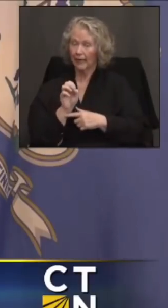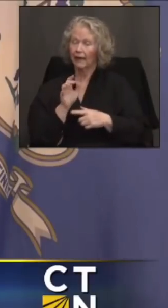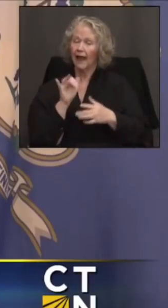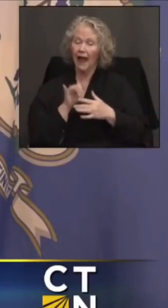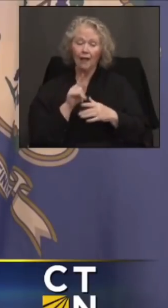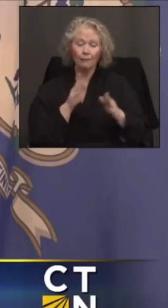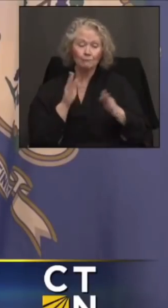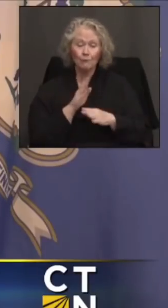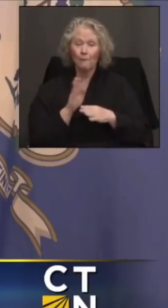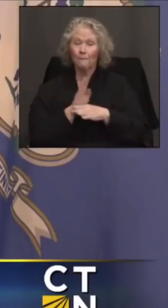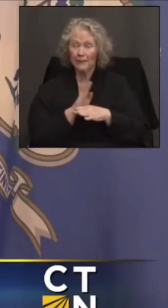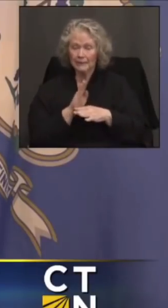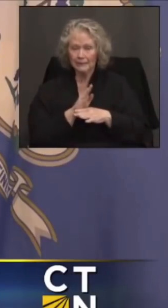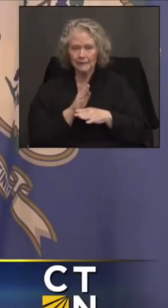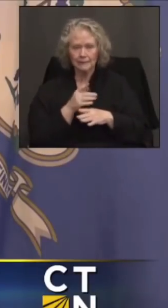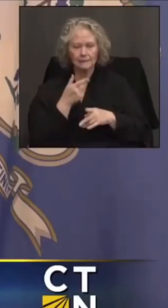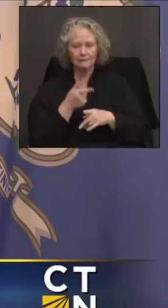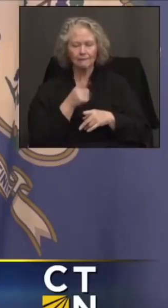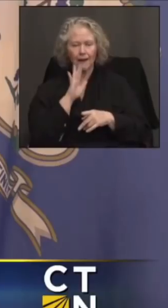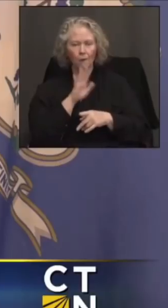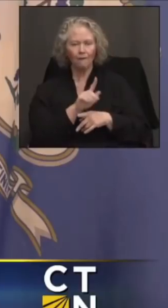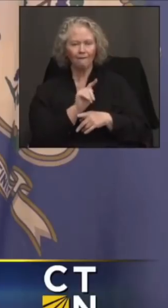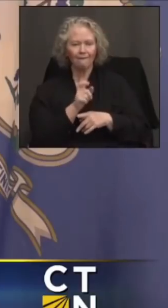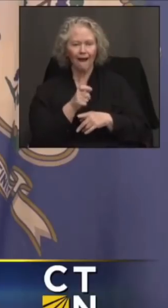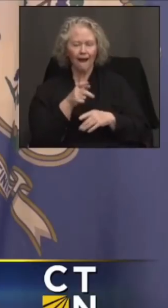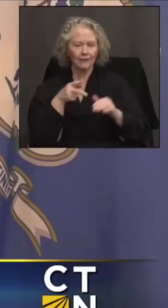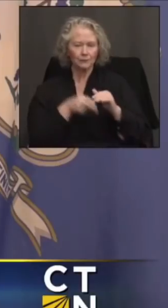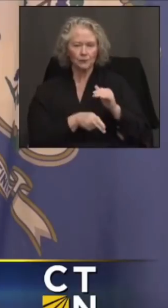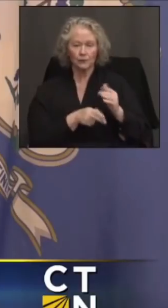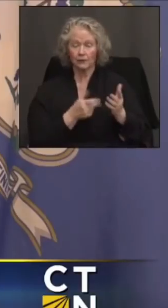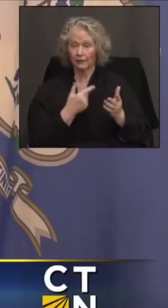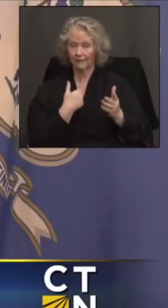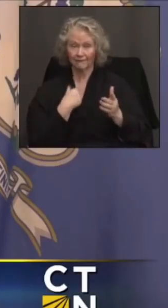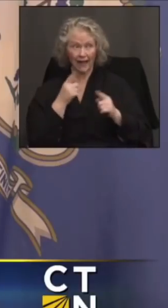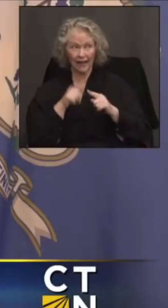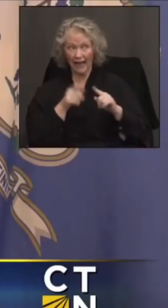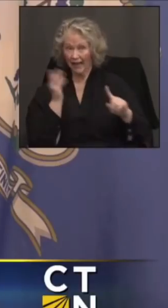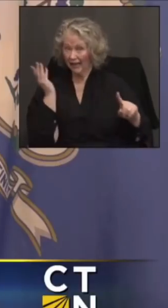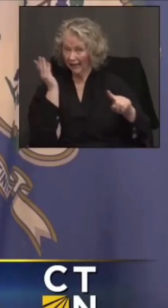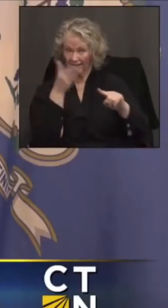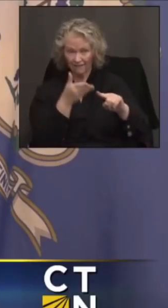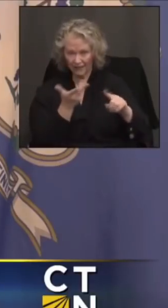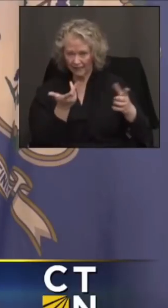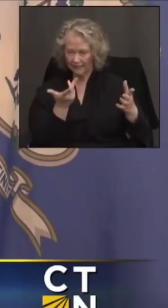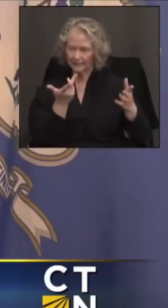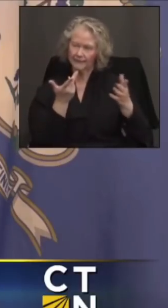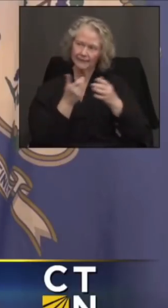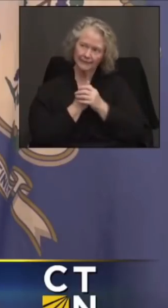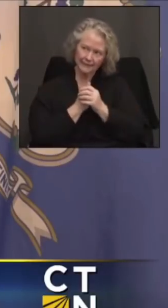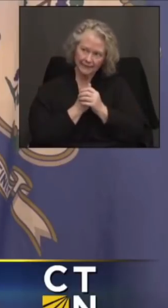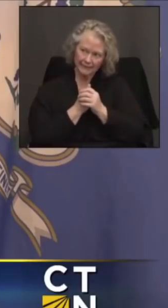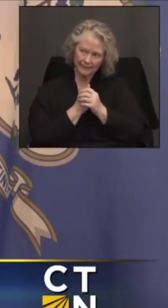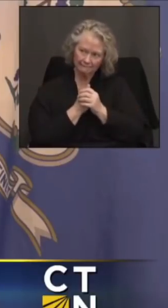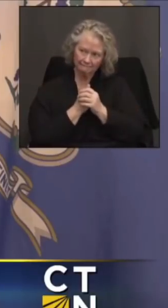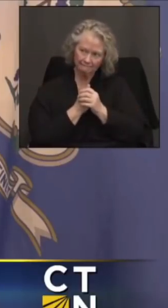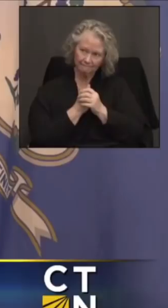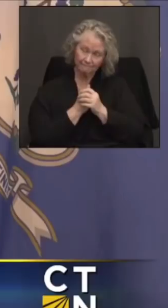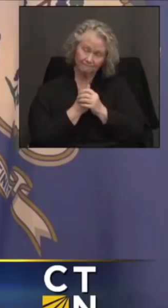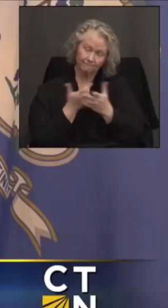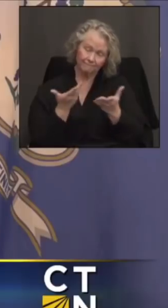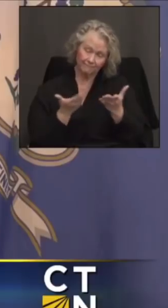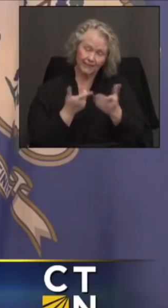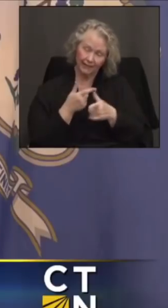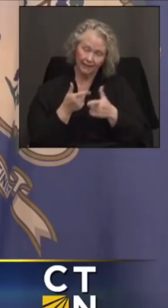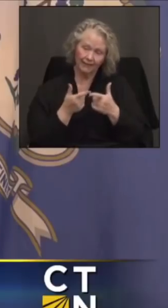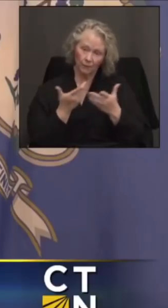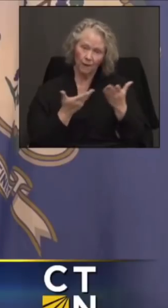small businesses across the country. If I can't convince anybody of the importance and power of doing that, then you're right. Then we'll